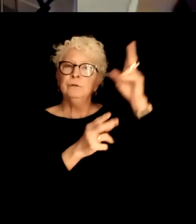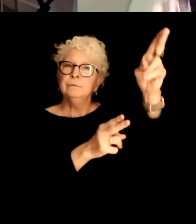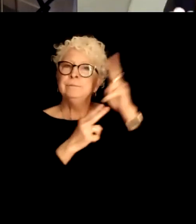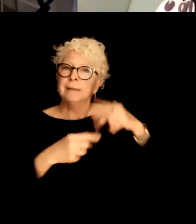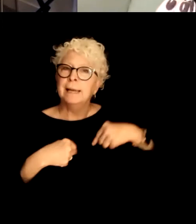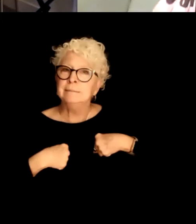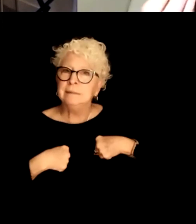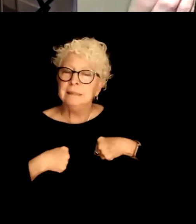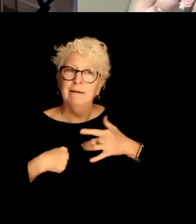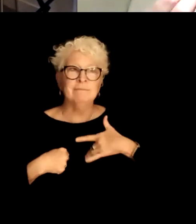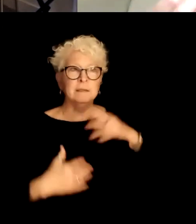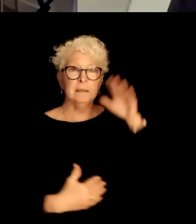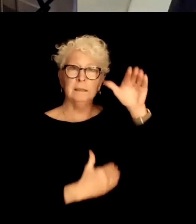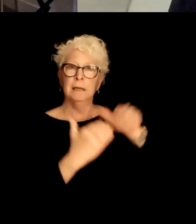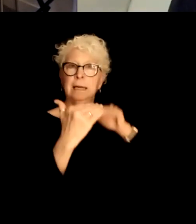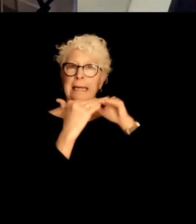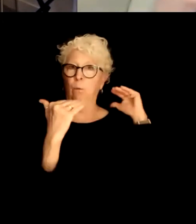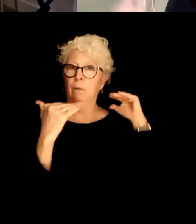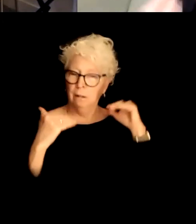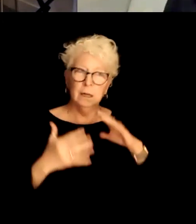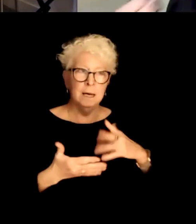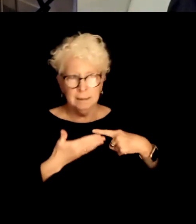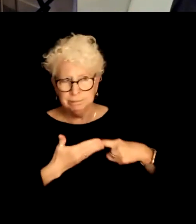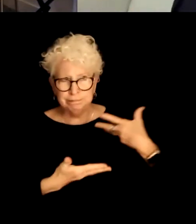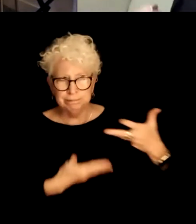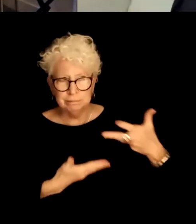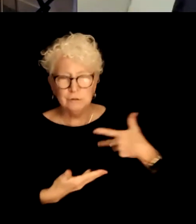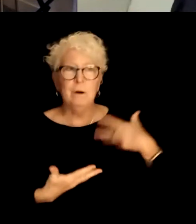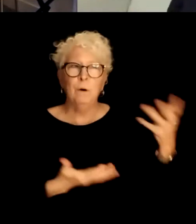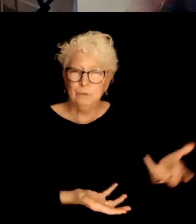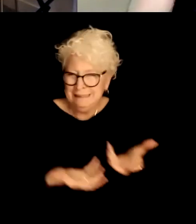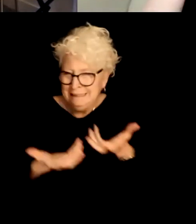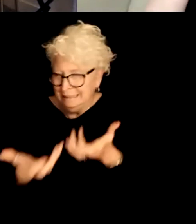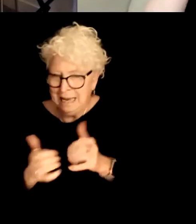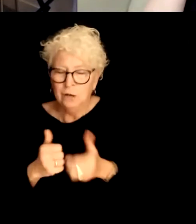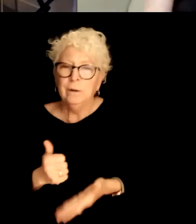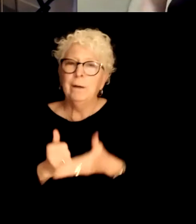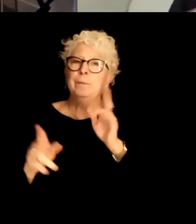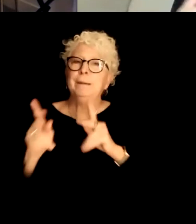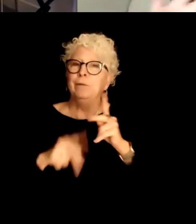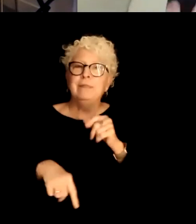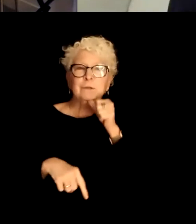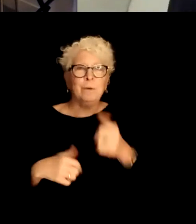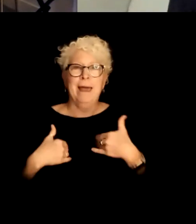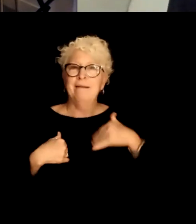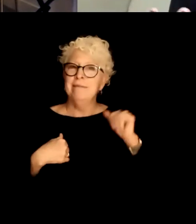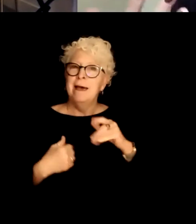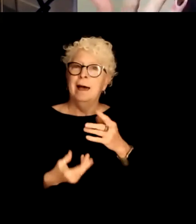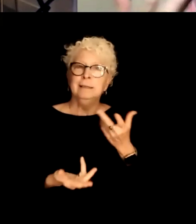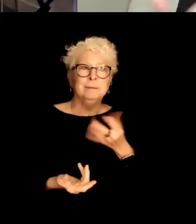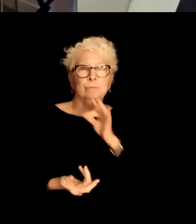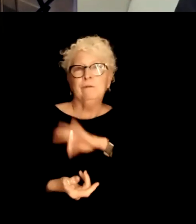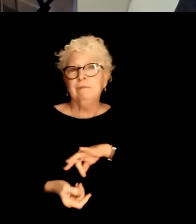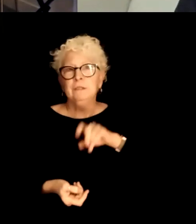I help folks who maybe that doesn't come as easily to, or what advice can be